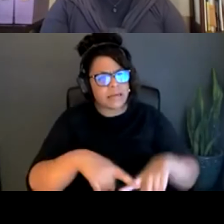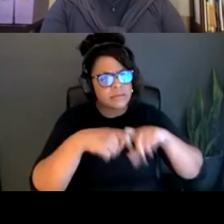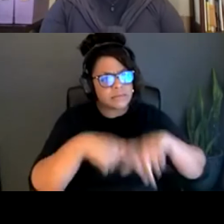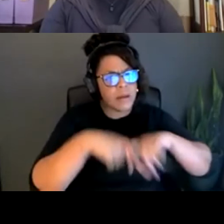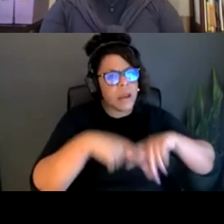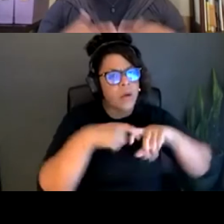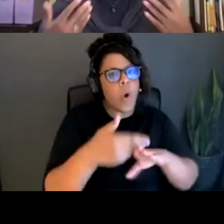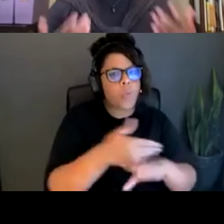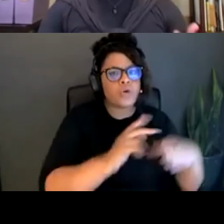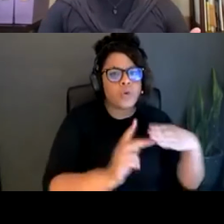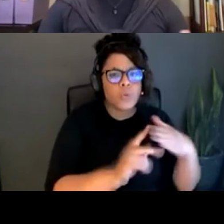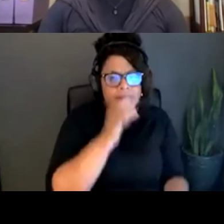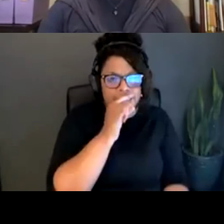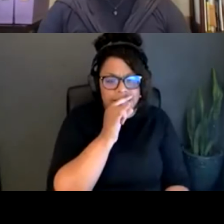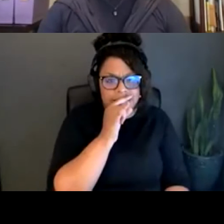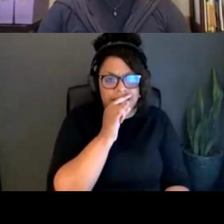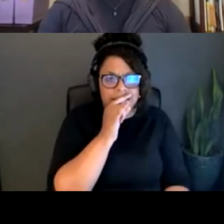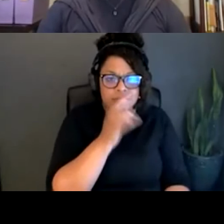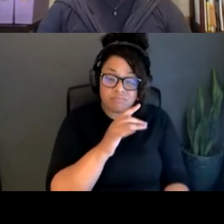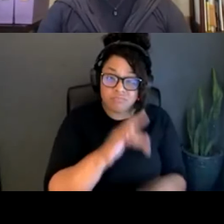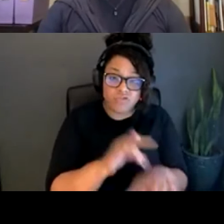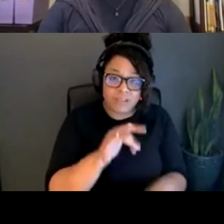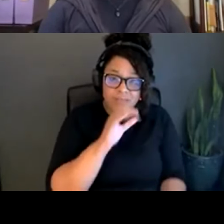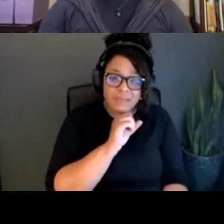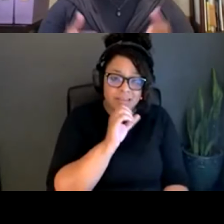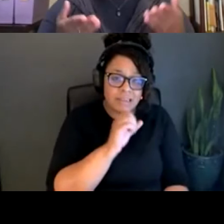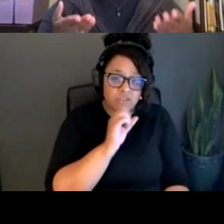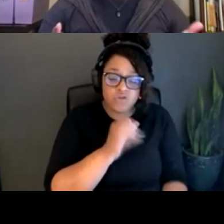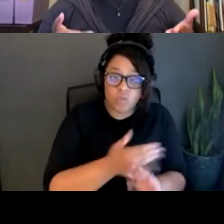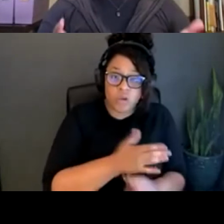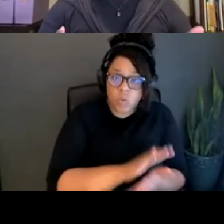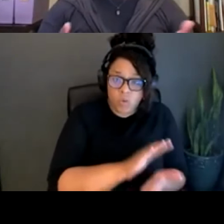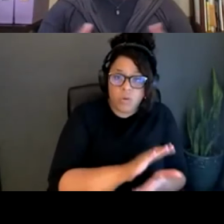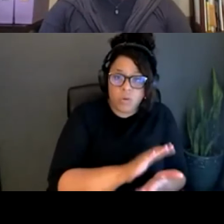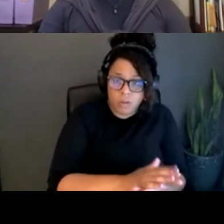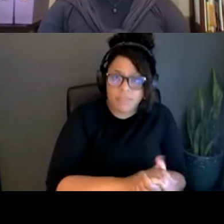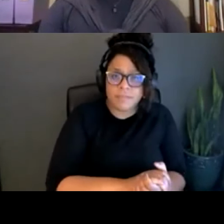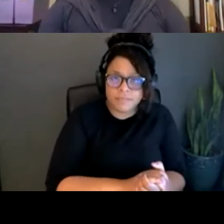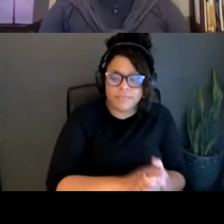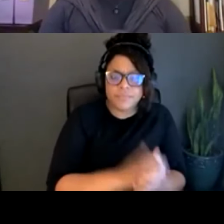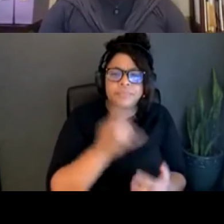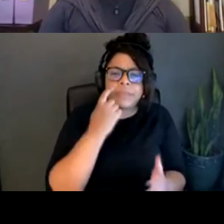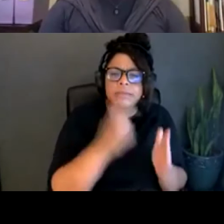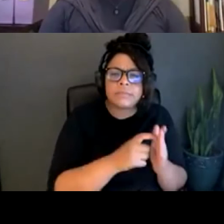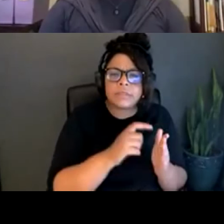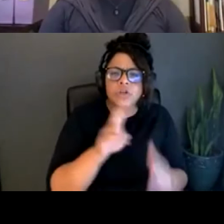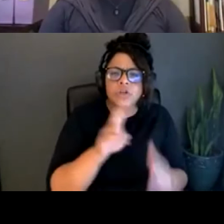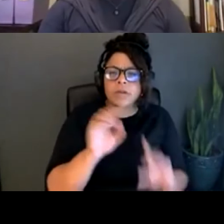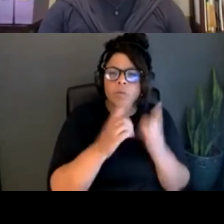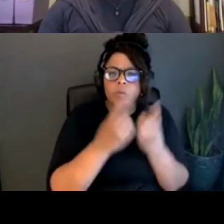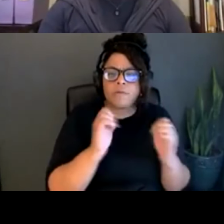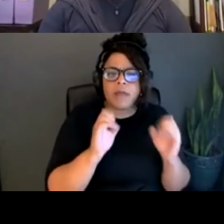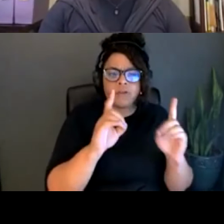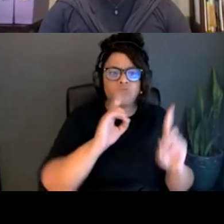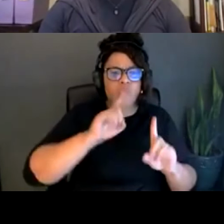preschool children as early as preschool? And so you can see here that the US Department of Education